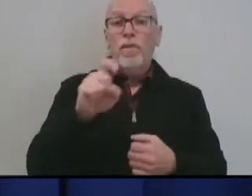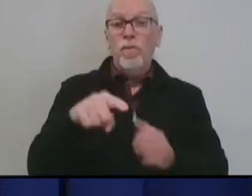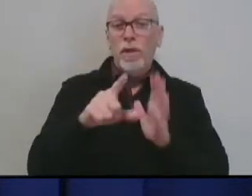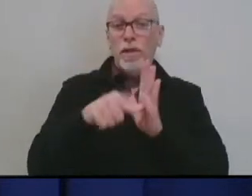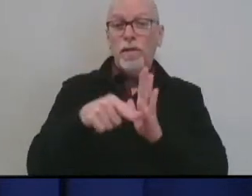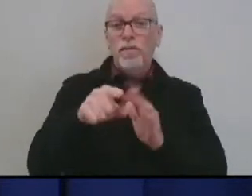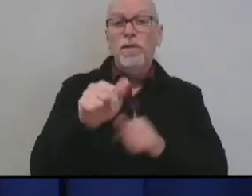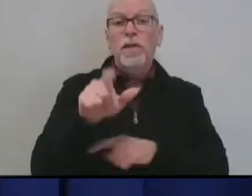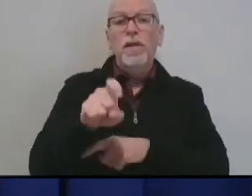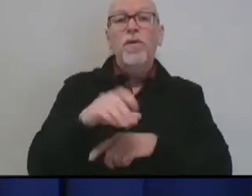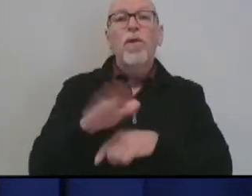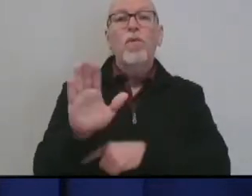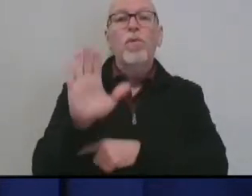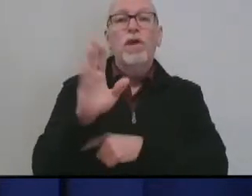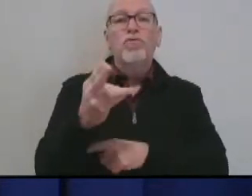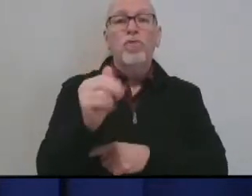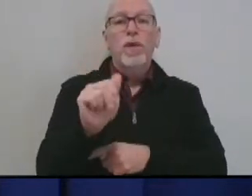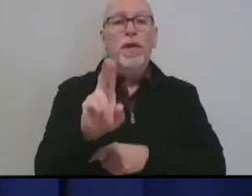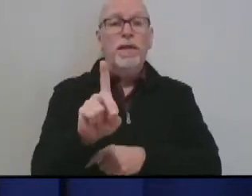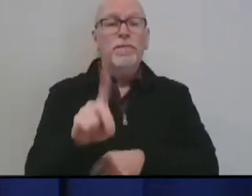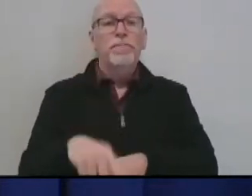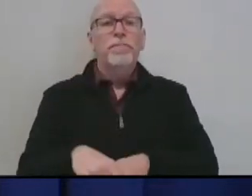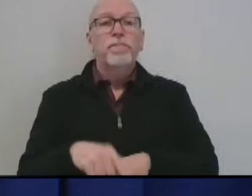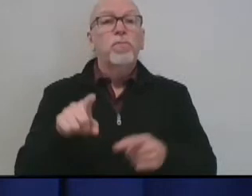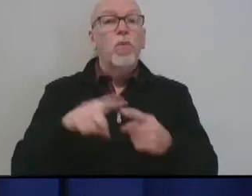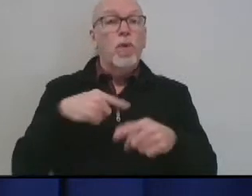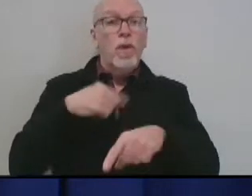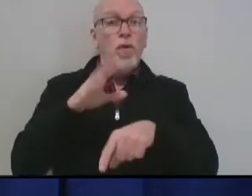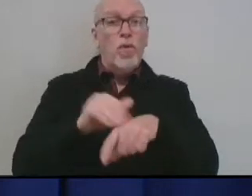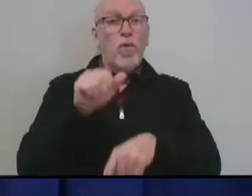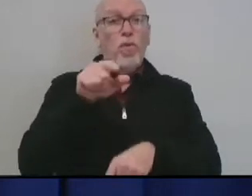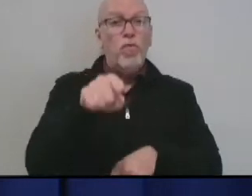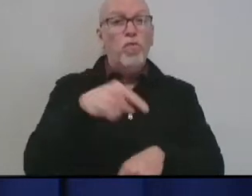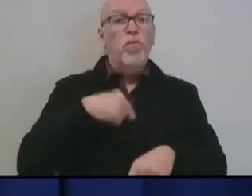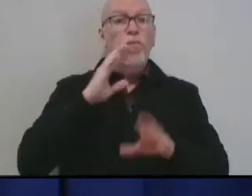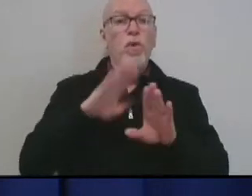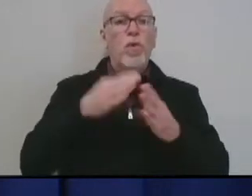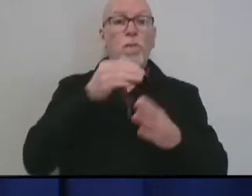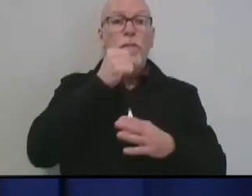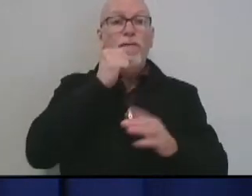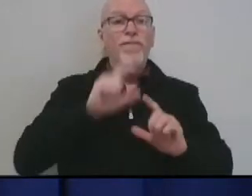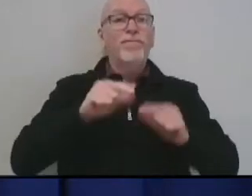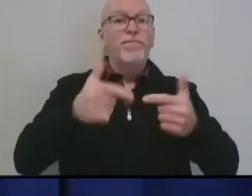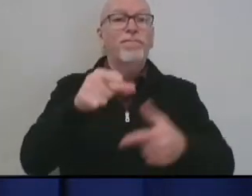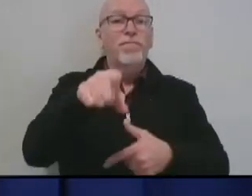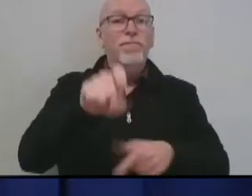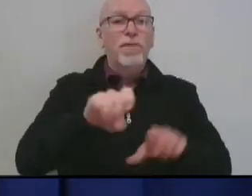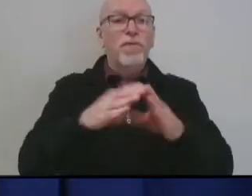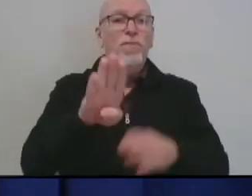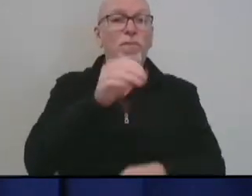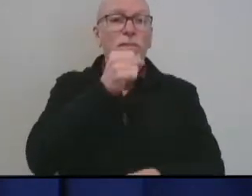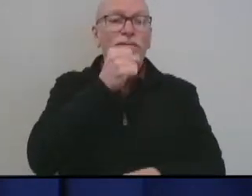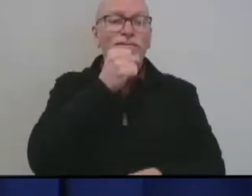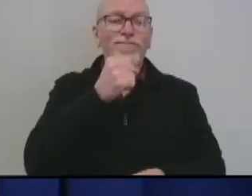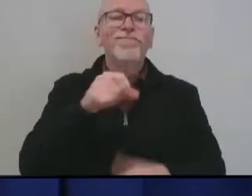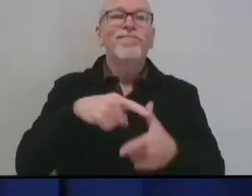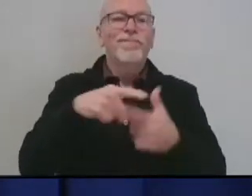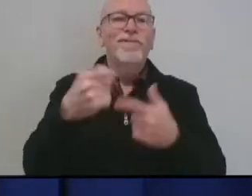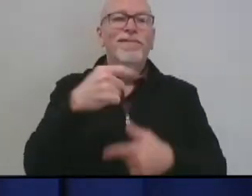the Raise Your Hand button. When you are called upon, we will unmute your microphone, and you also will have to unmute your own